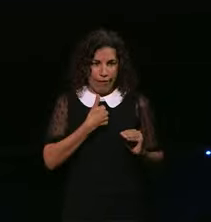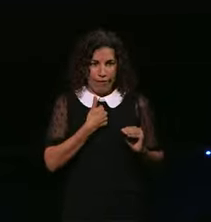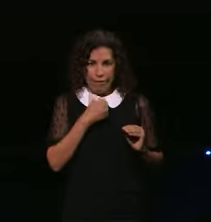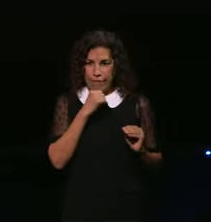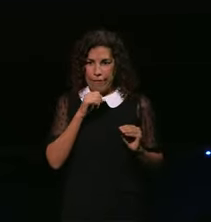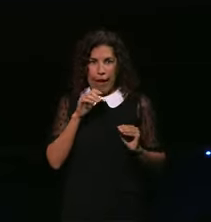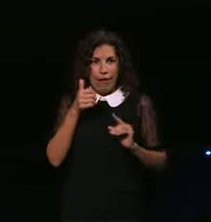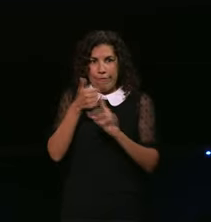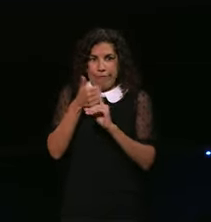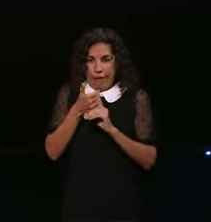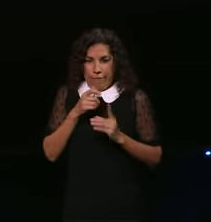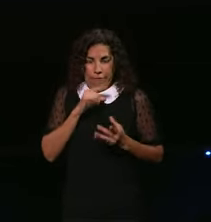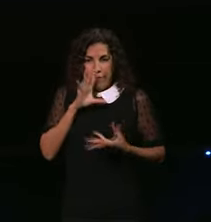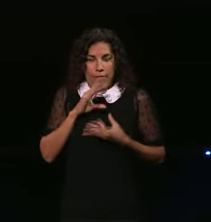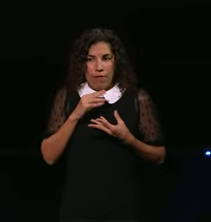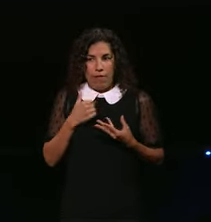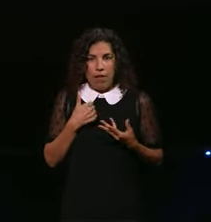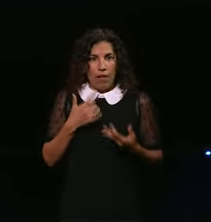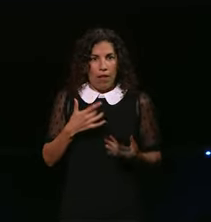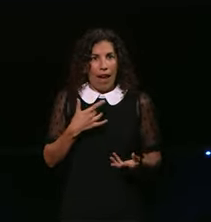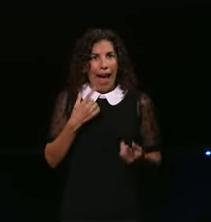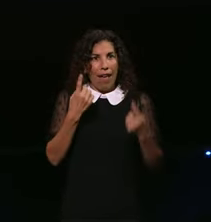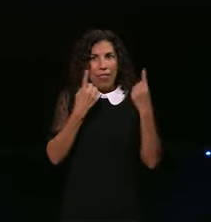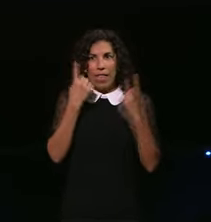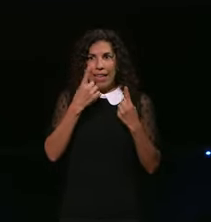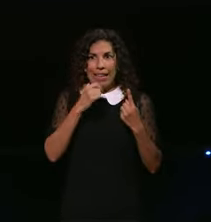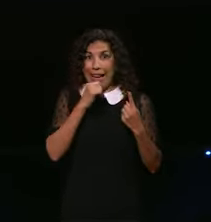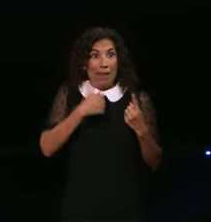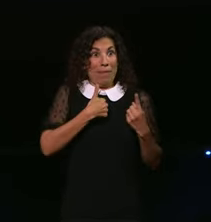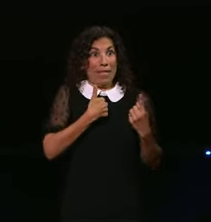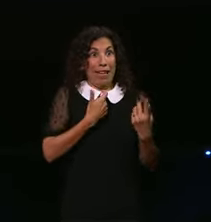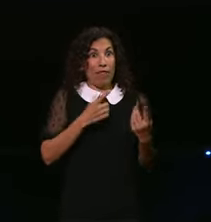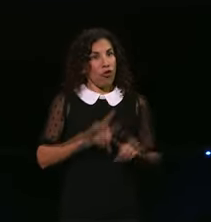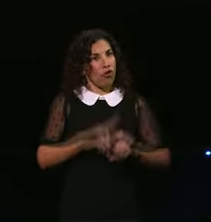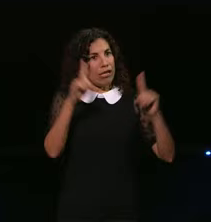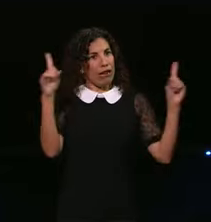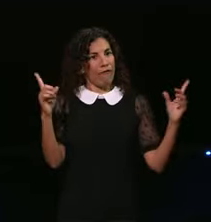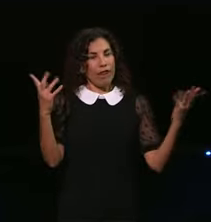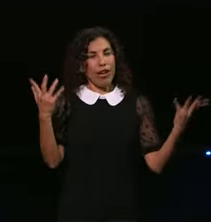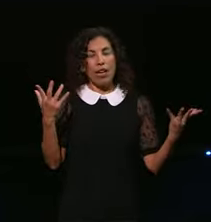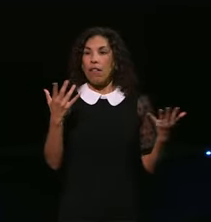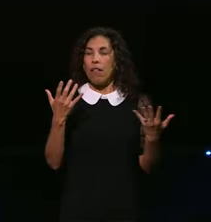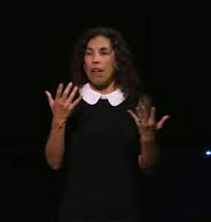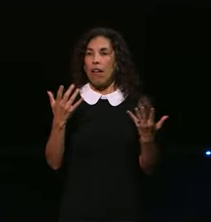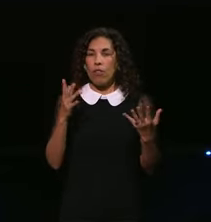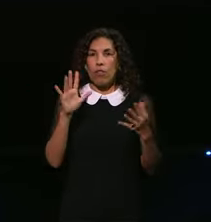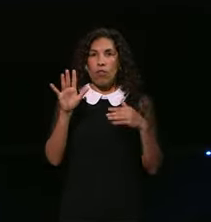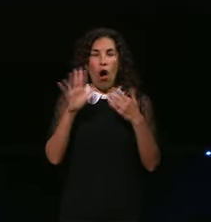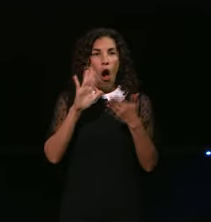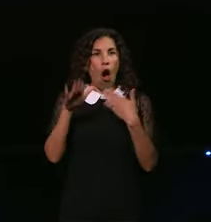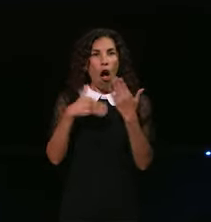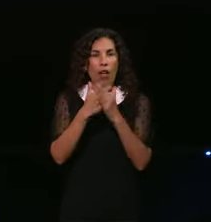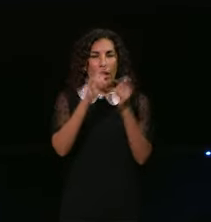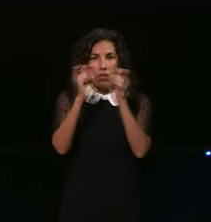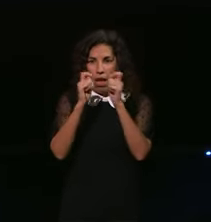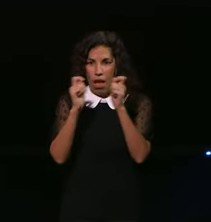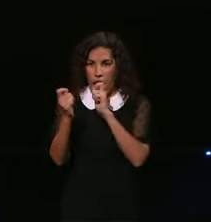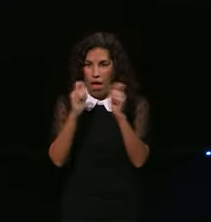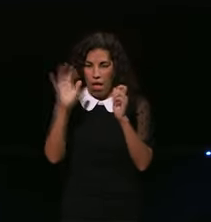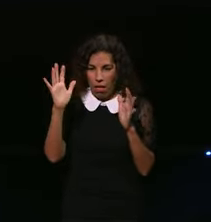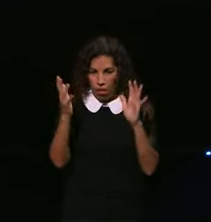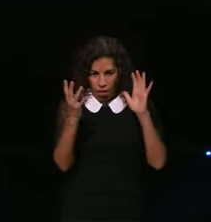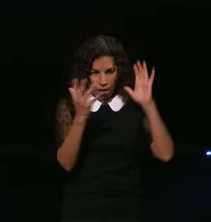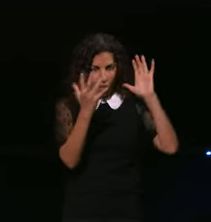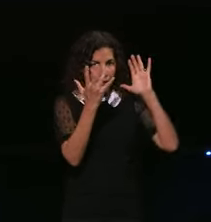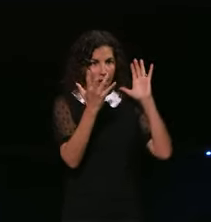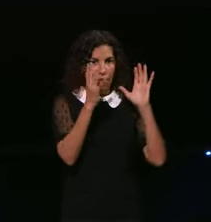move like yourself, you start not to think like yourself, and then you apply all of those adjustments to what's going